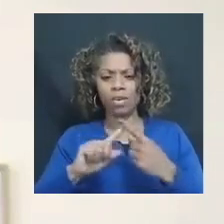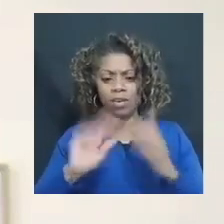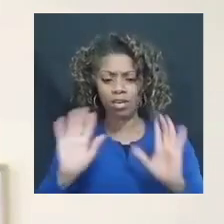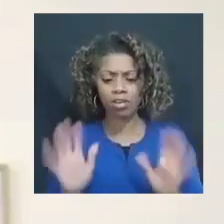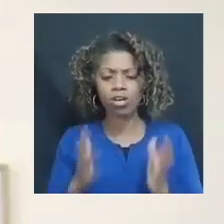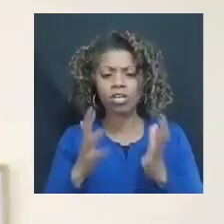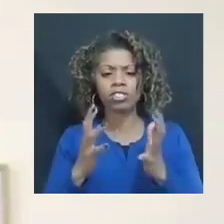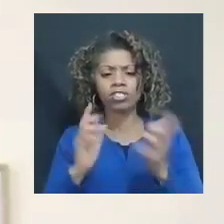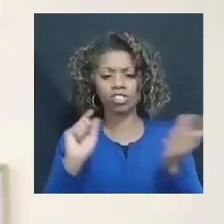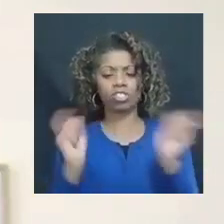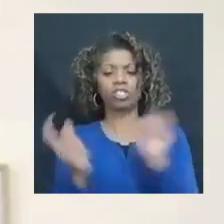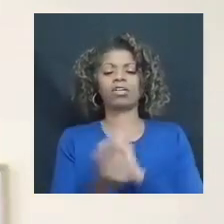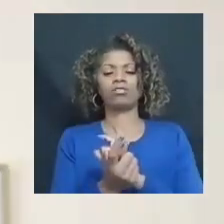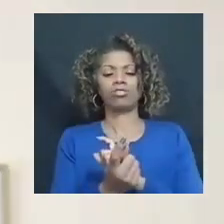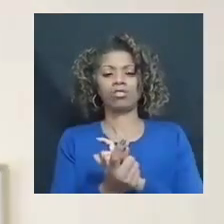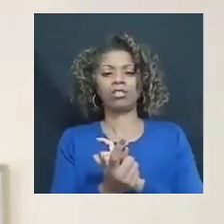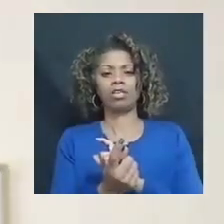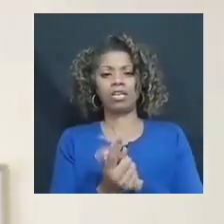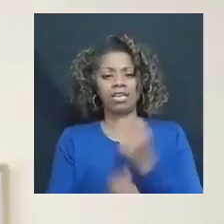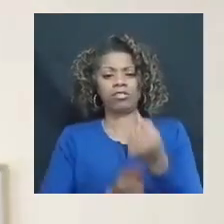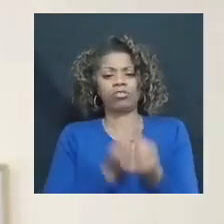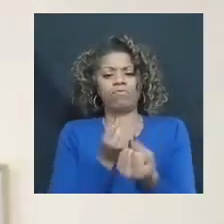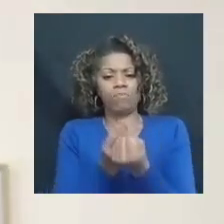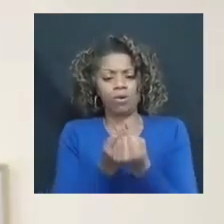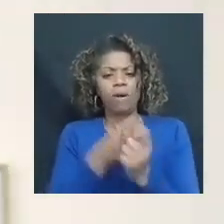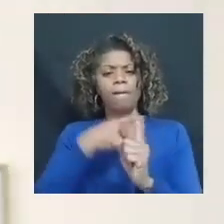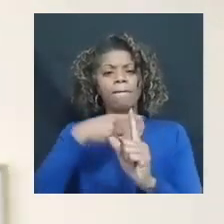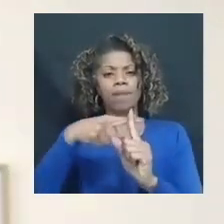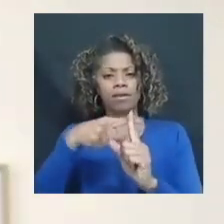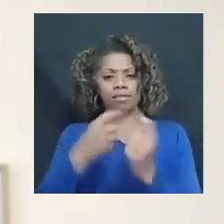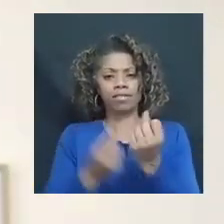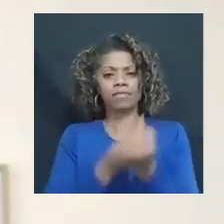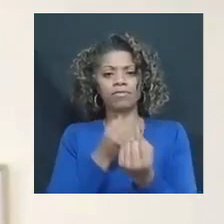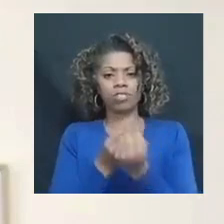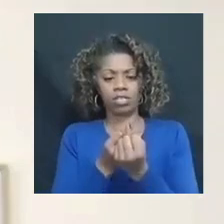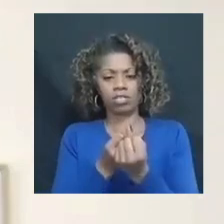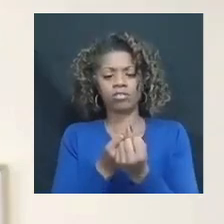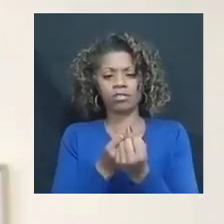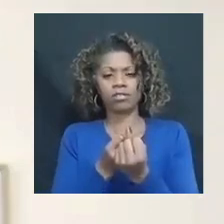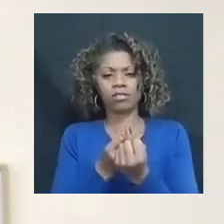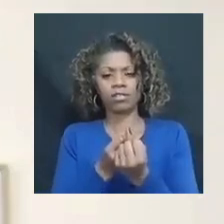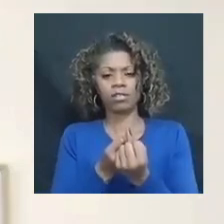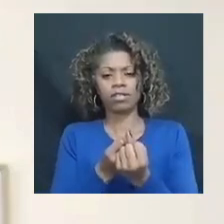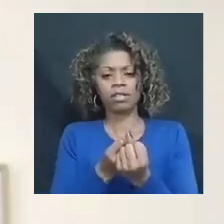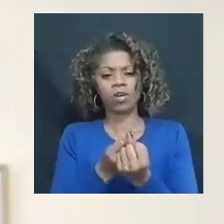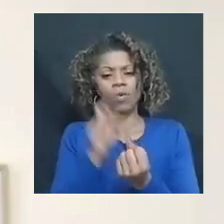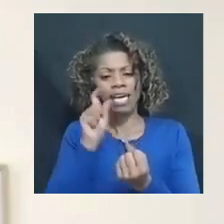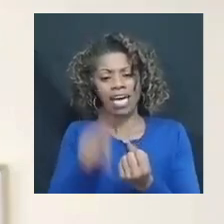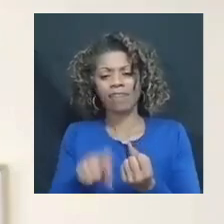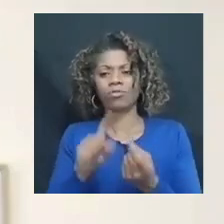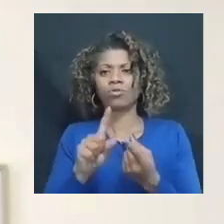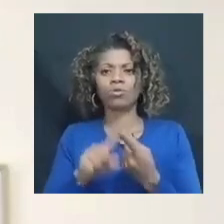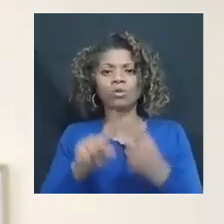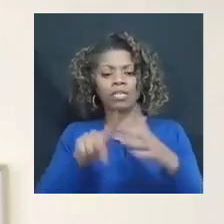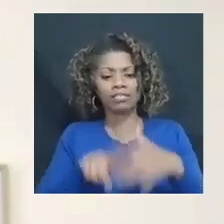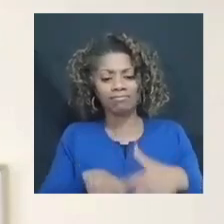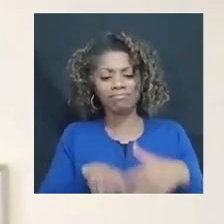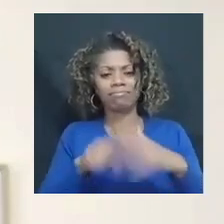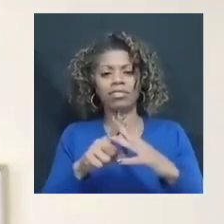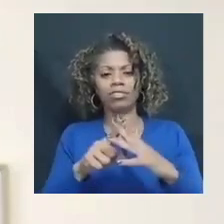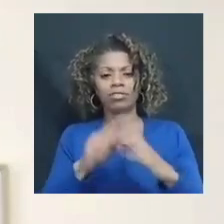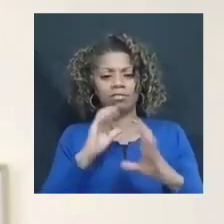good? As communicators, we ignite good by changing the dialogues happening across media, social, and digital